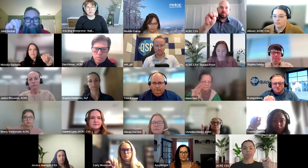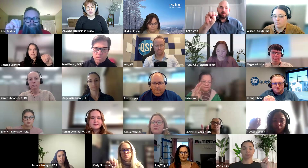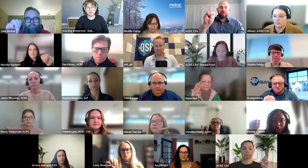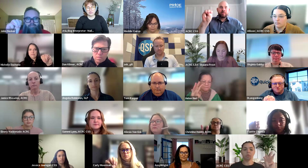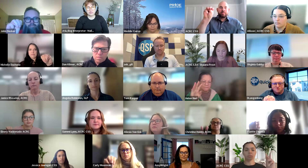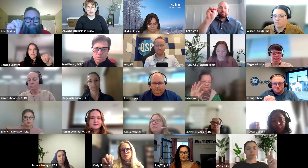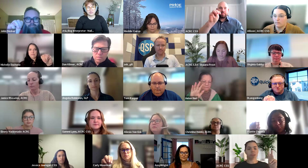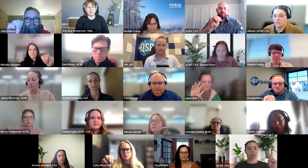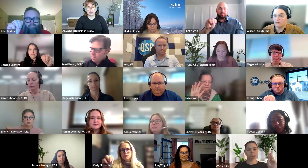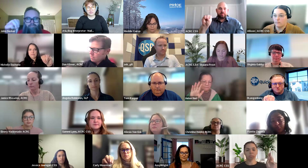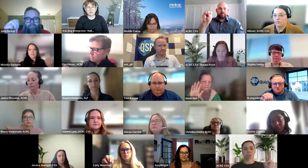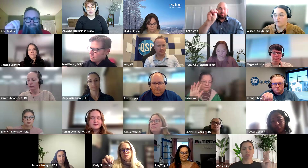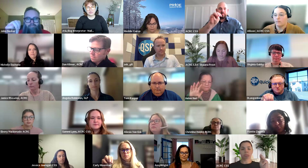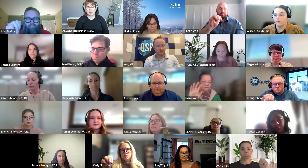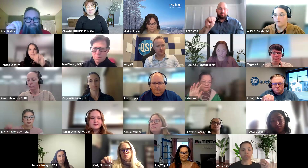your thumb.